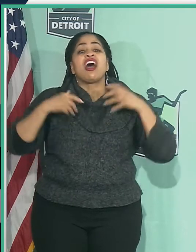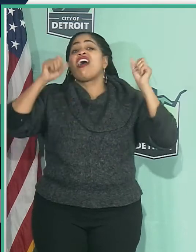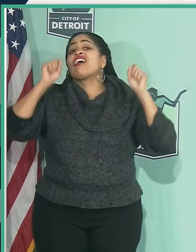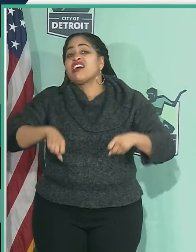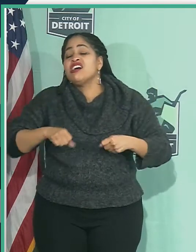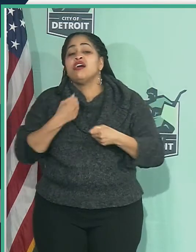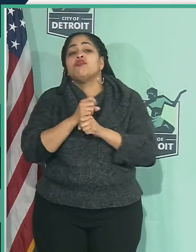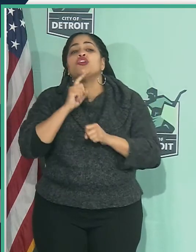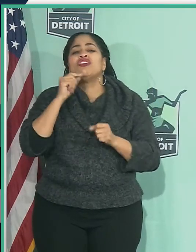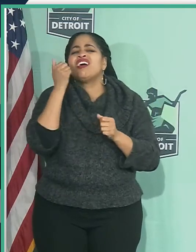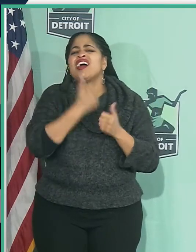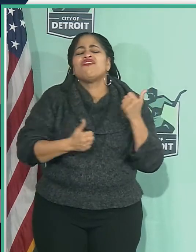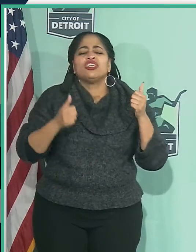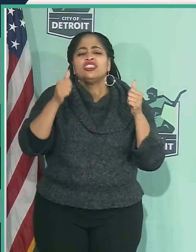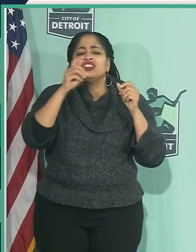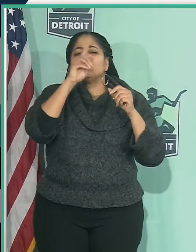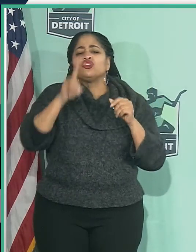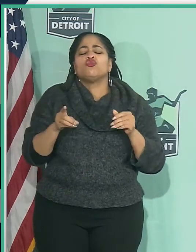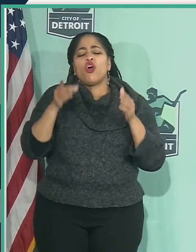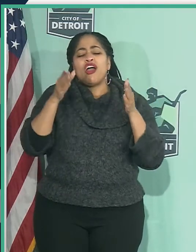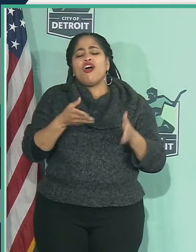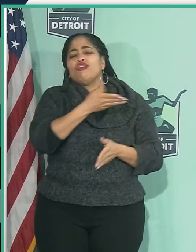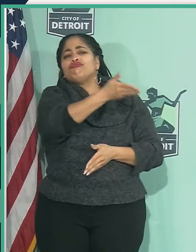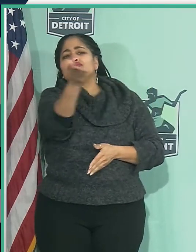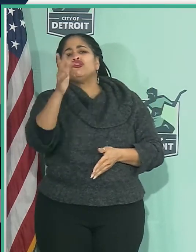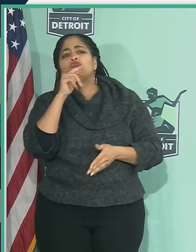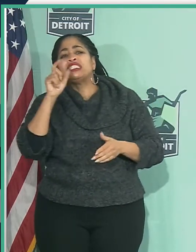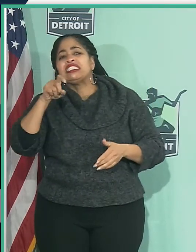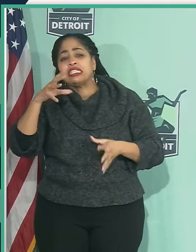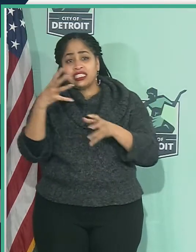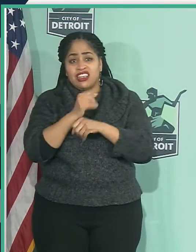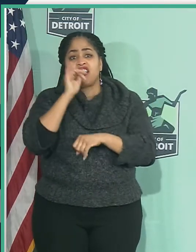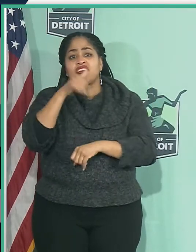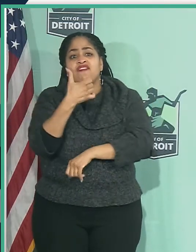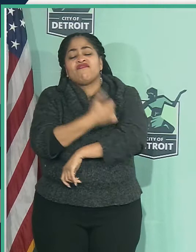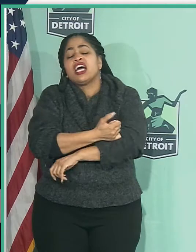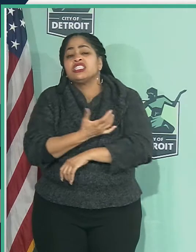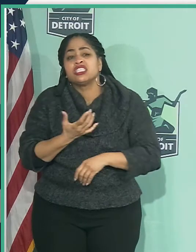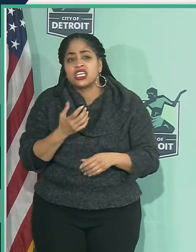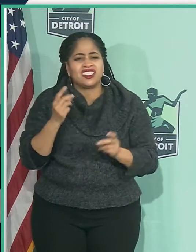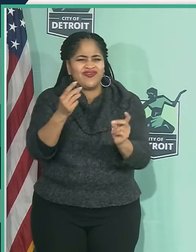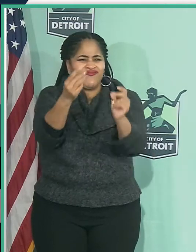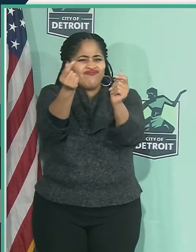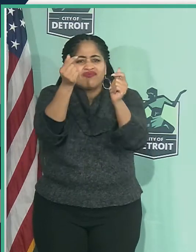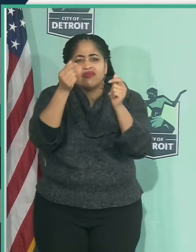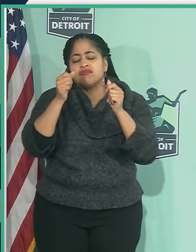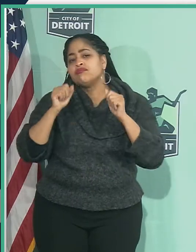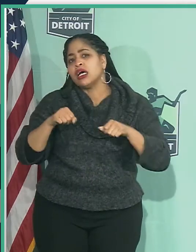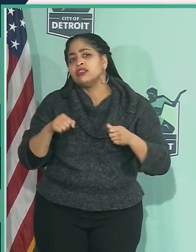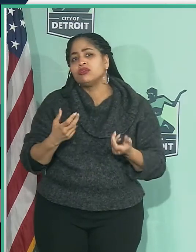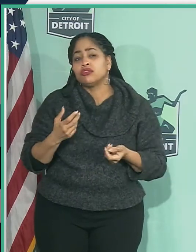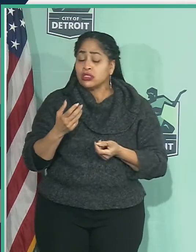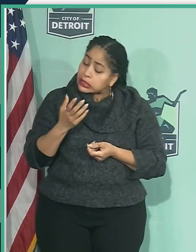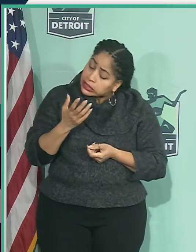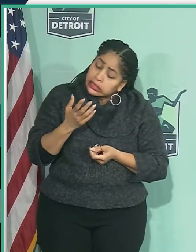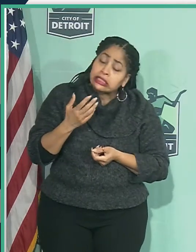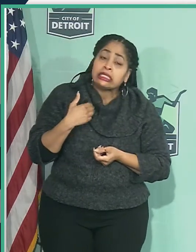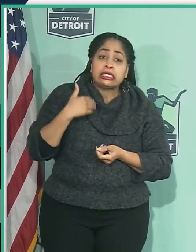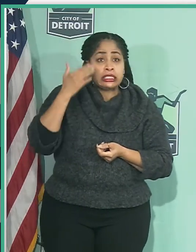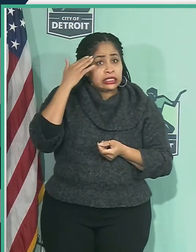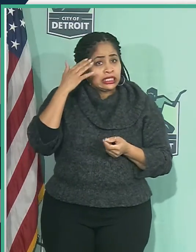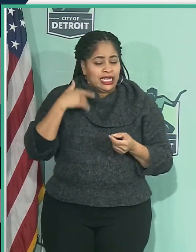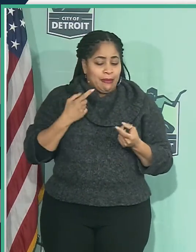to make sure every Detroiter who needs it gets the vaccine as quickly as possible. So we're going out on a little bit of a limb